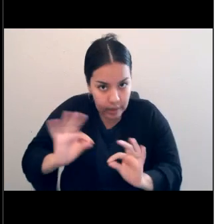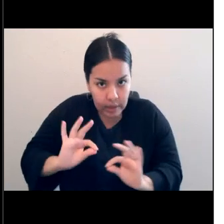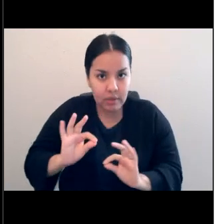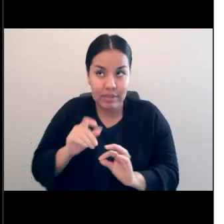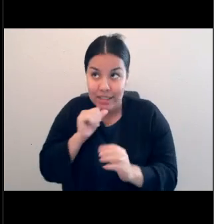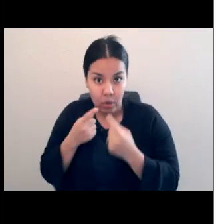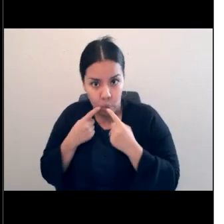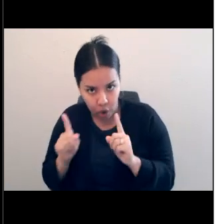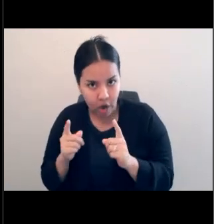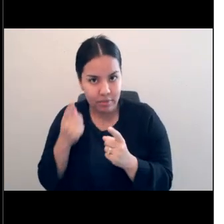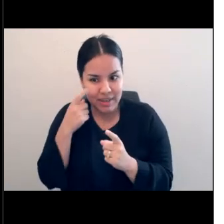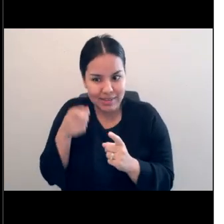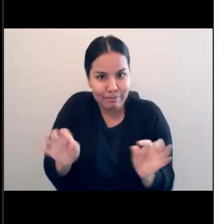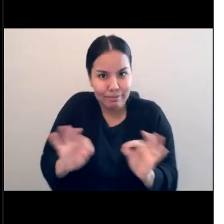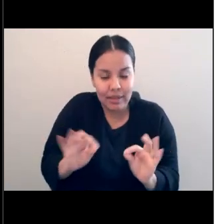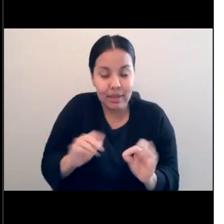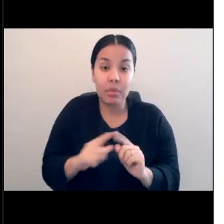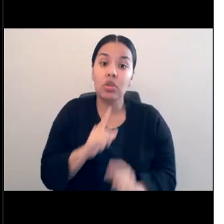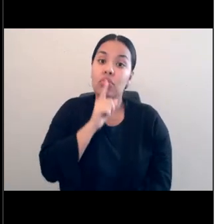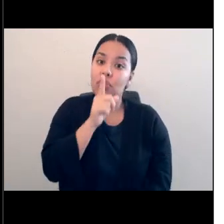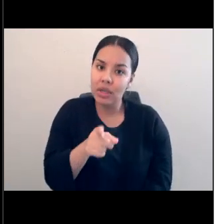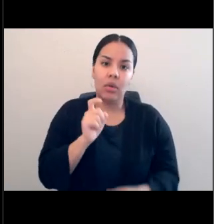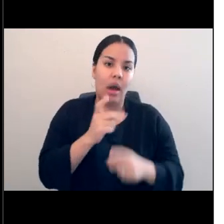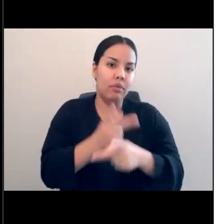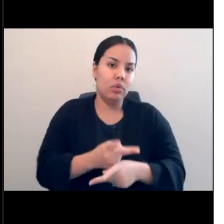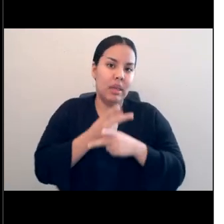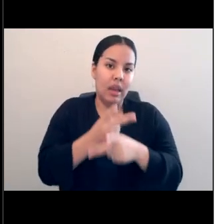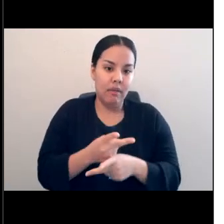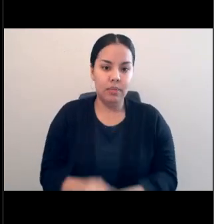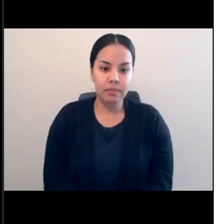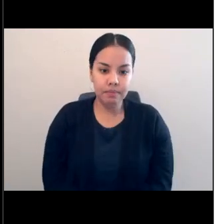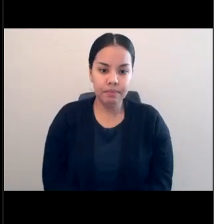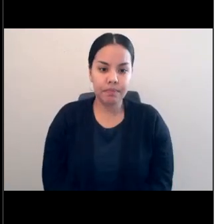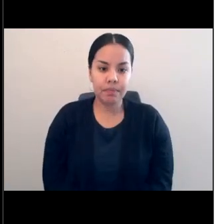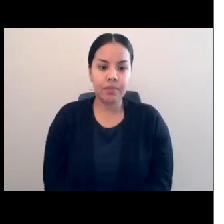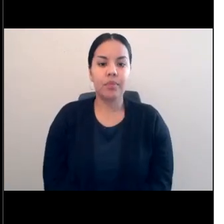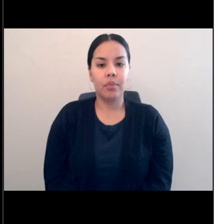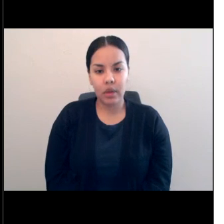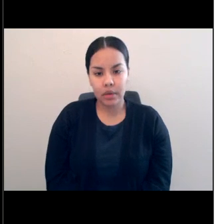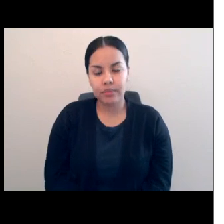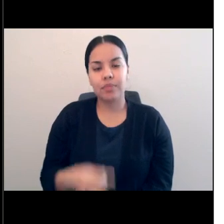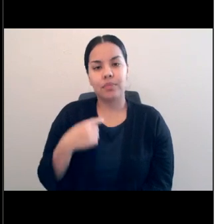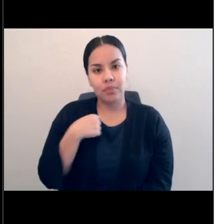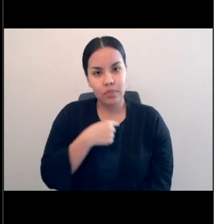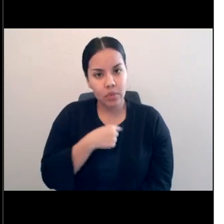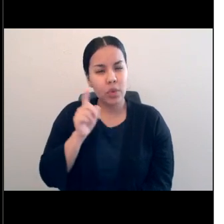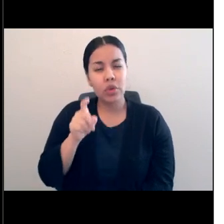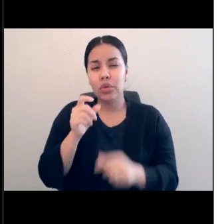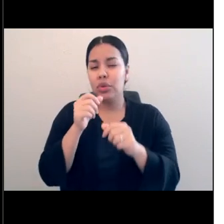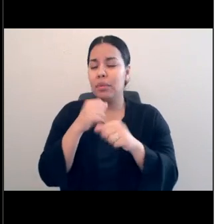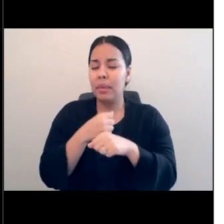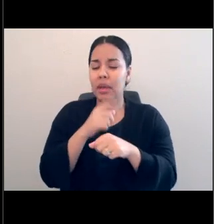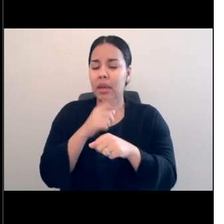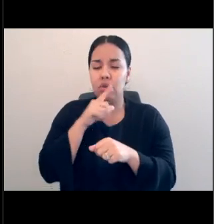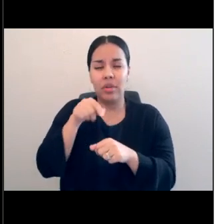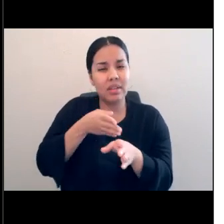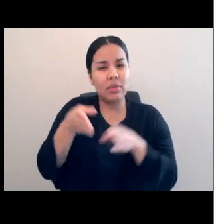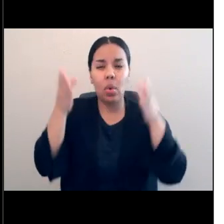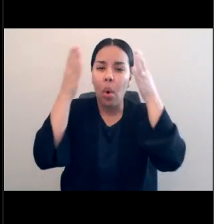real. You have to be careful. And we should be democratizing the field. We should be making everything open